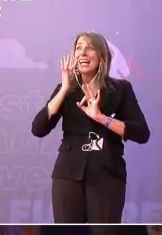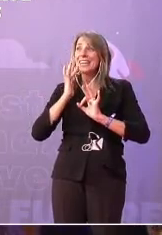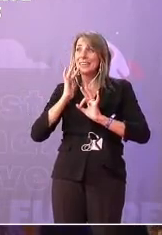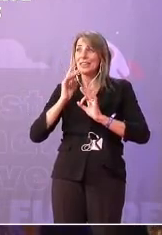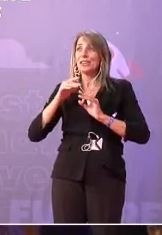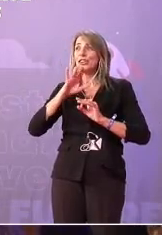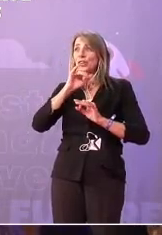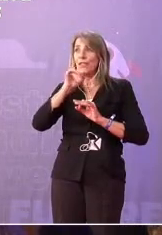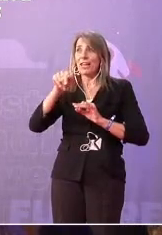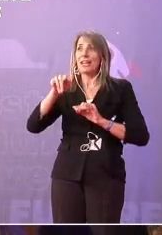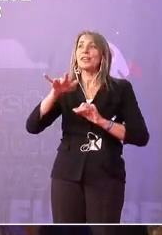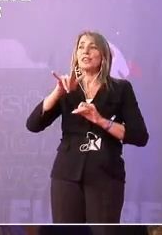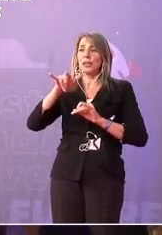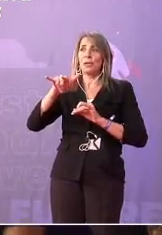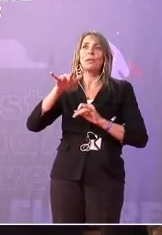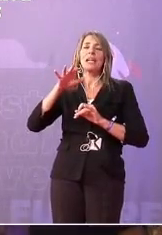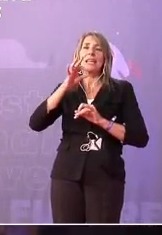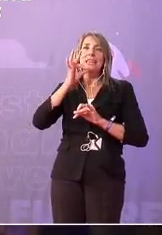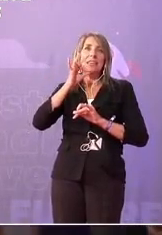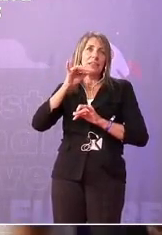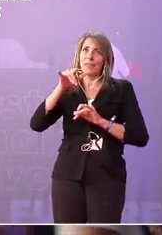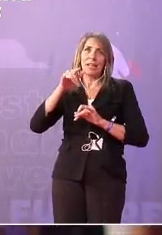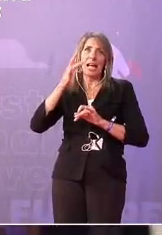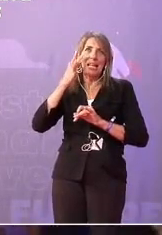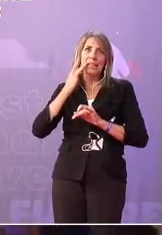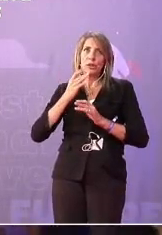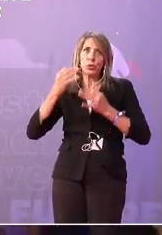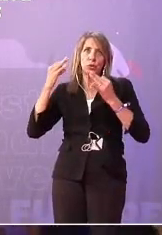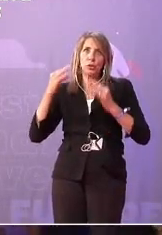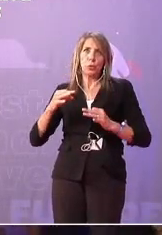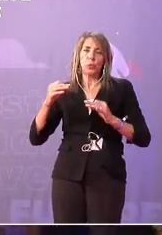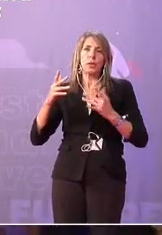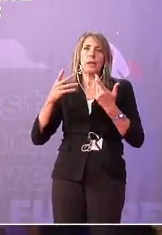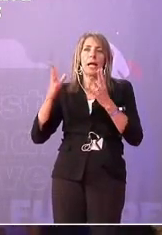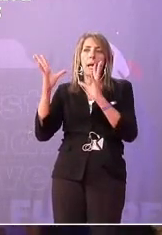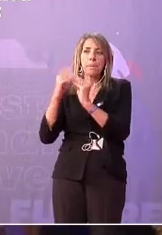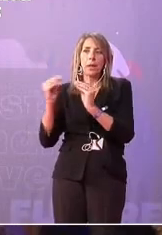2022, European Aviation Safety Agency recorded